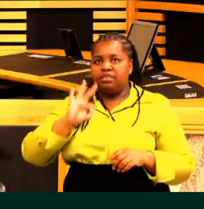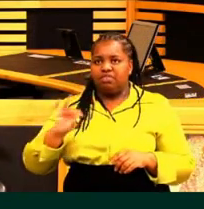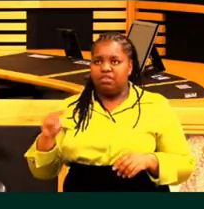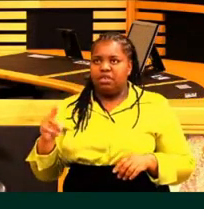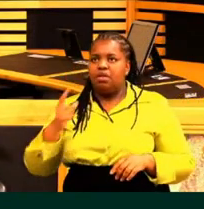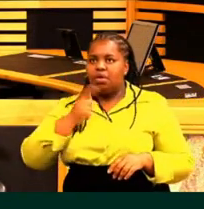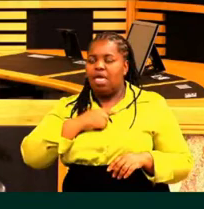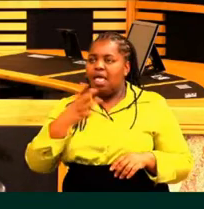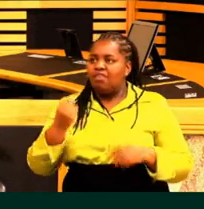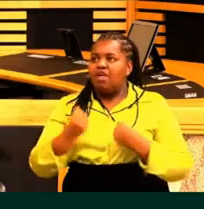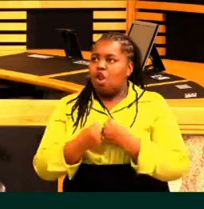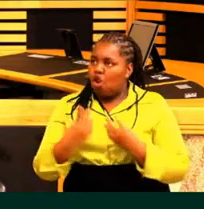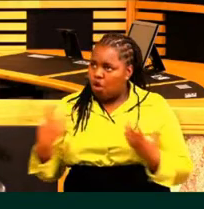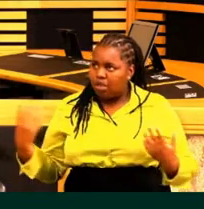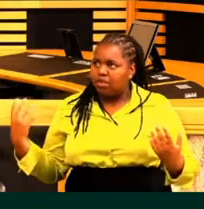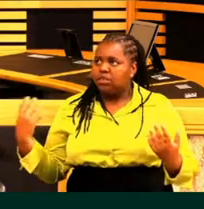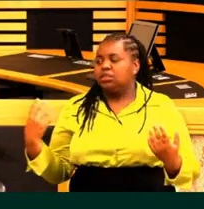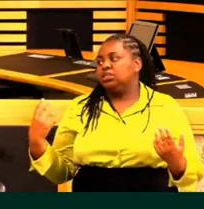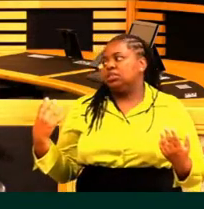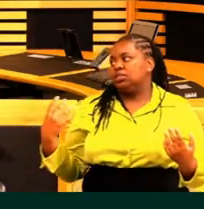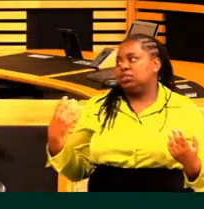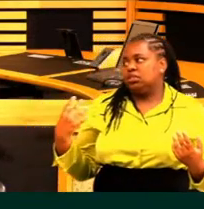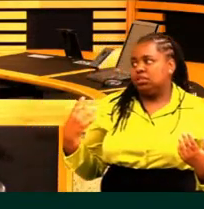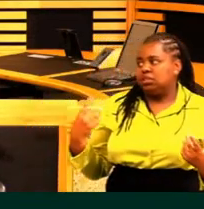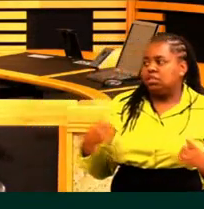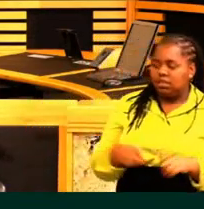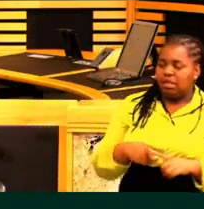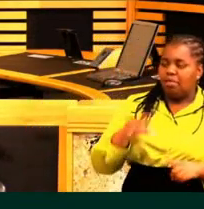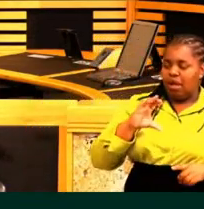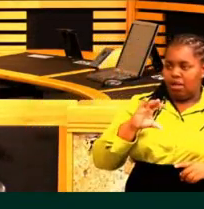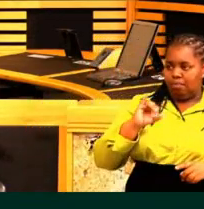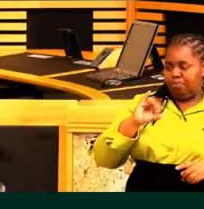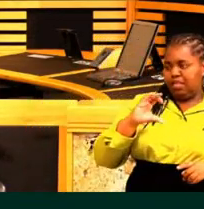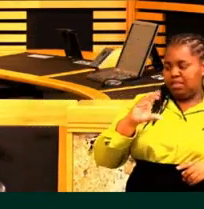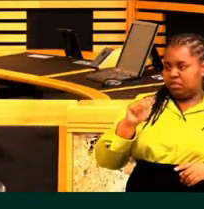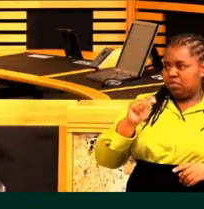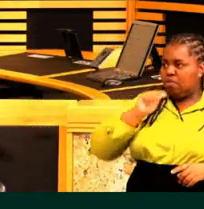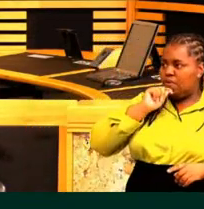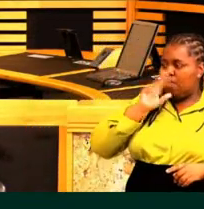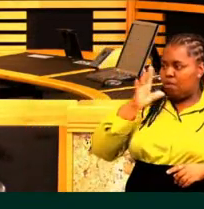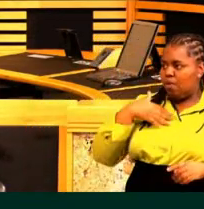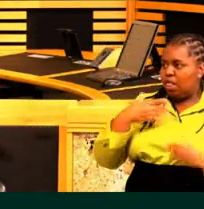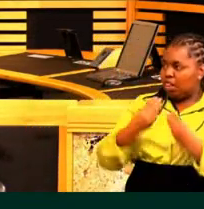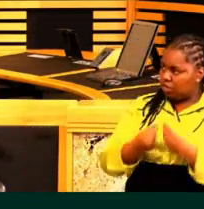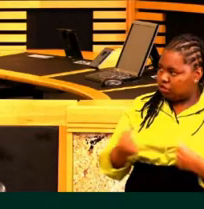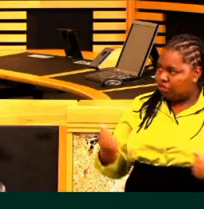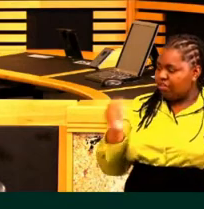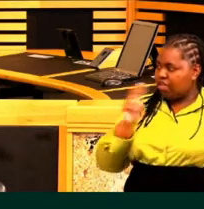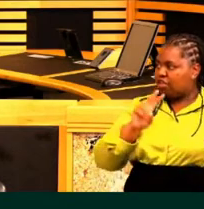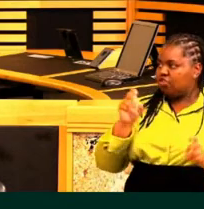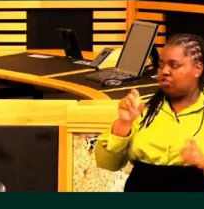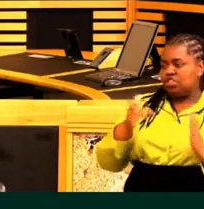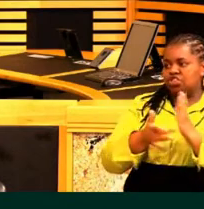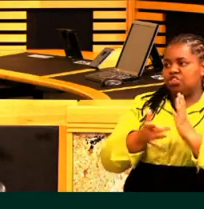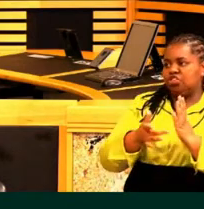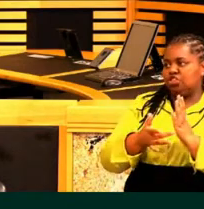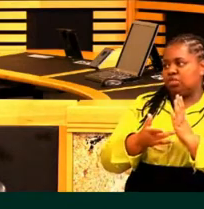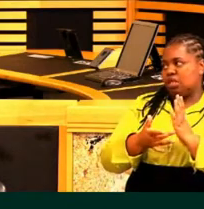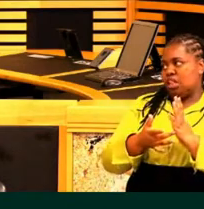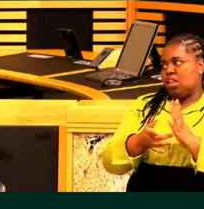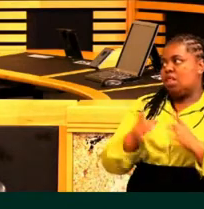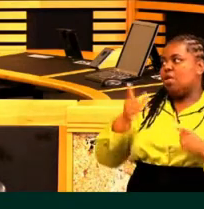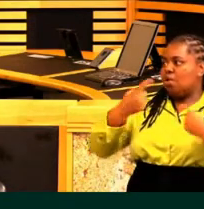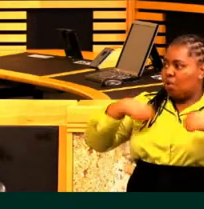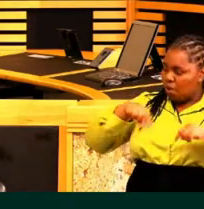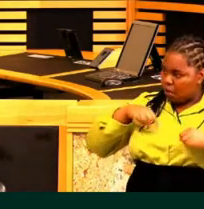so there's a lot we are rolling out Broadband on the ICT we've got to really deal with the issues of digital divide so